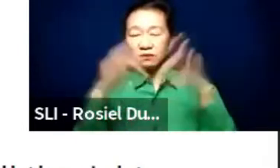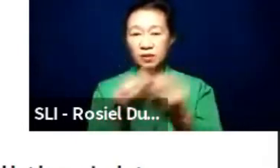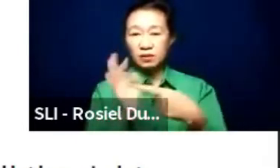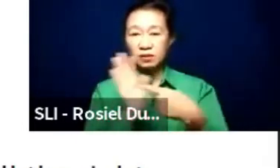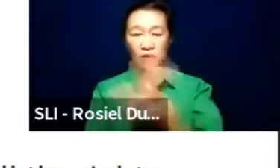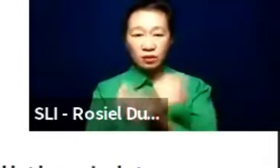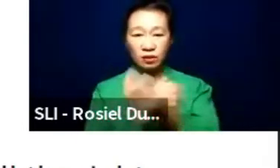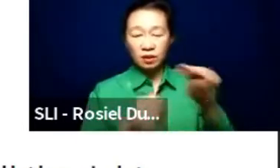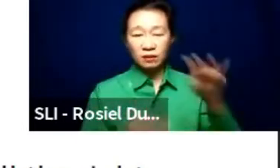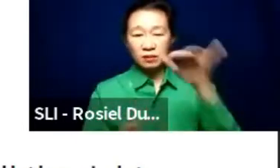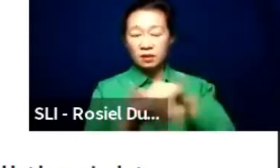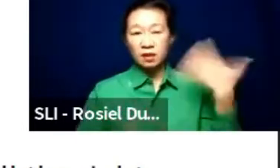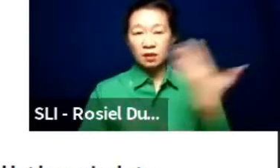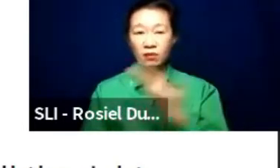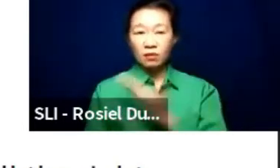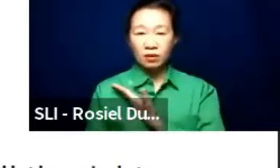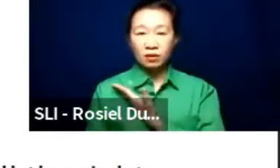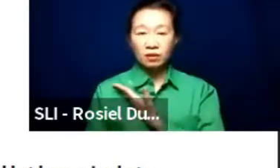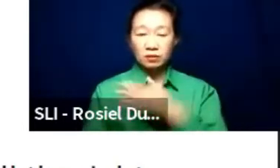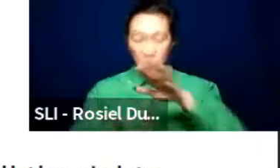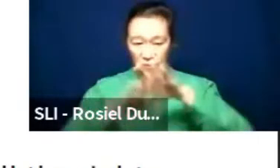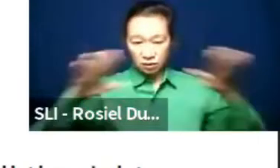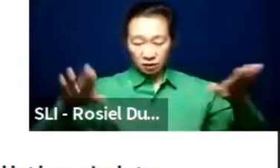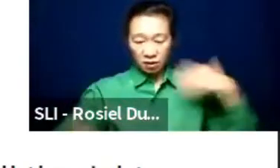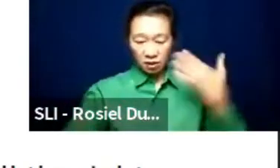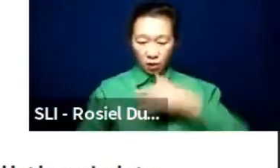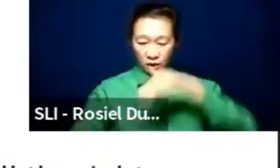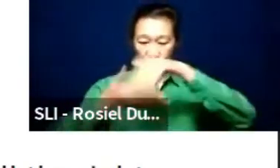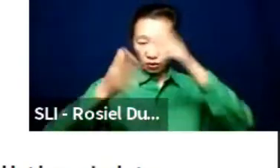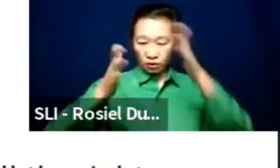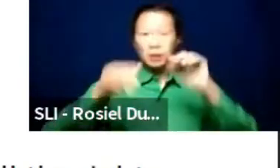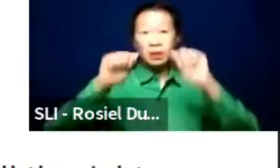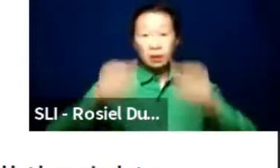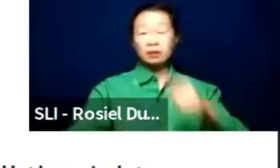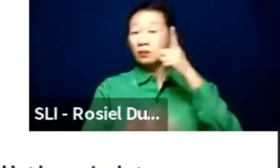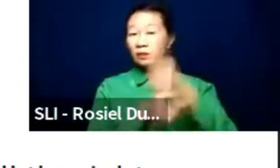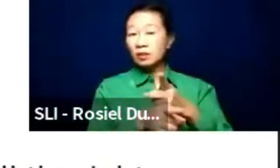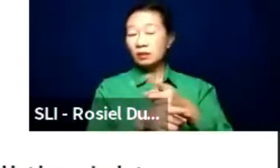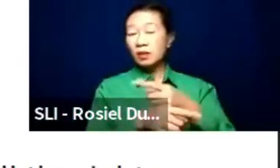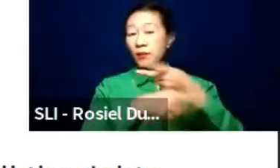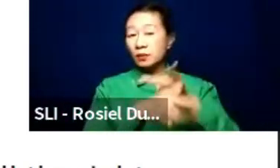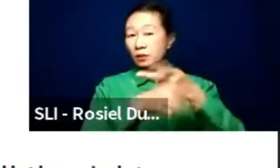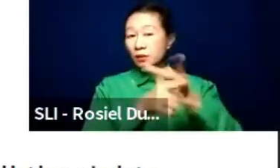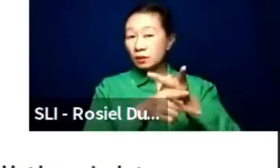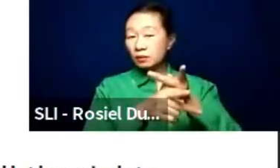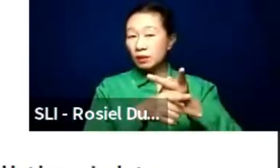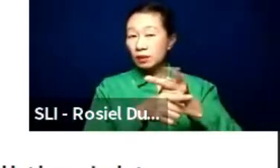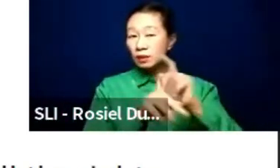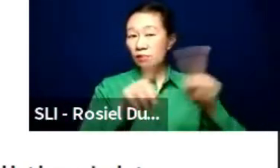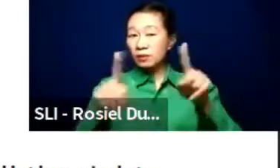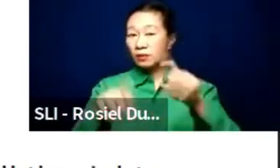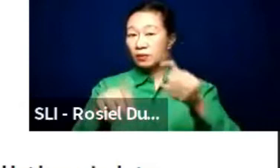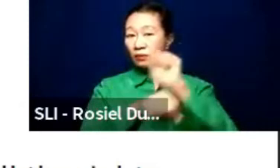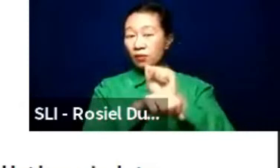that our children, our students, can actually be productive in different work